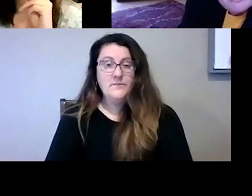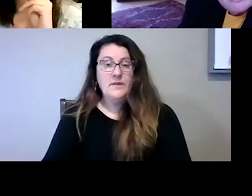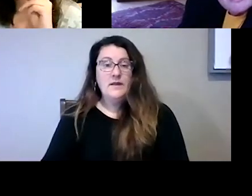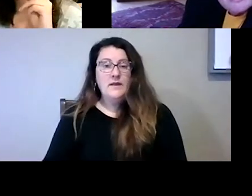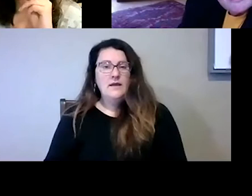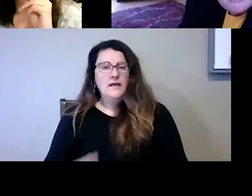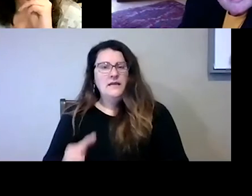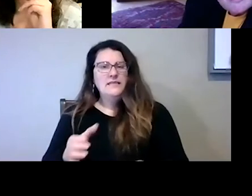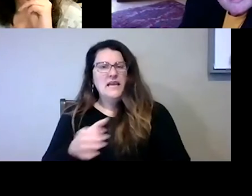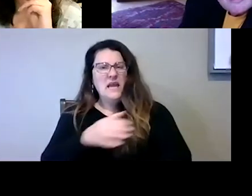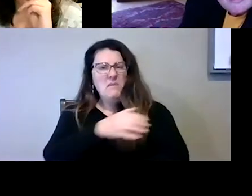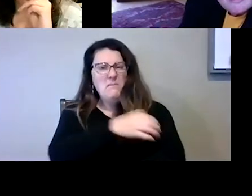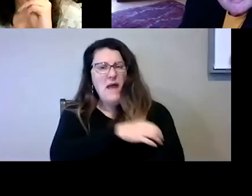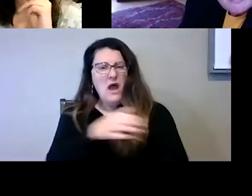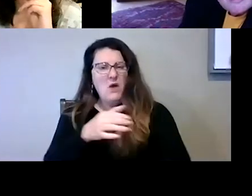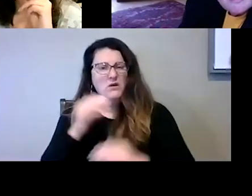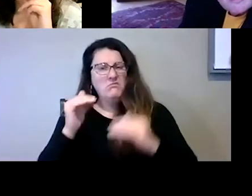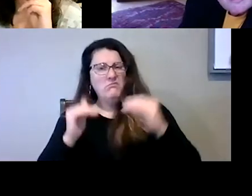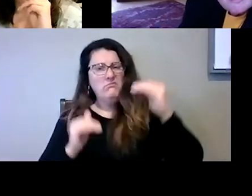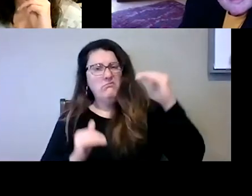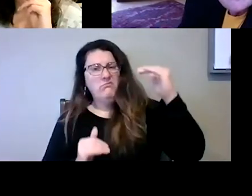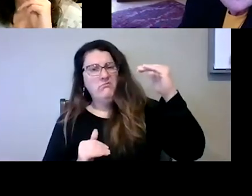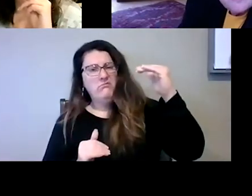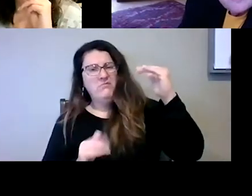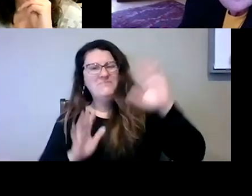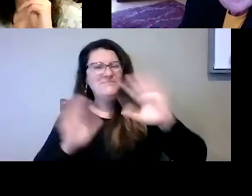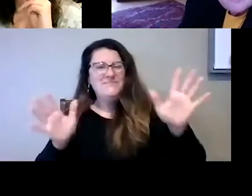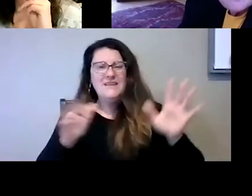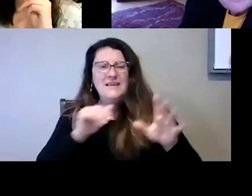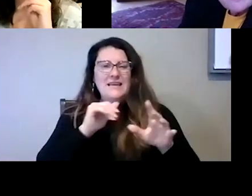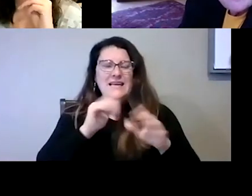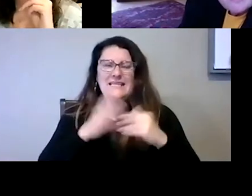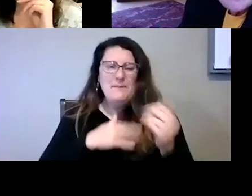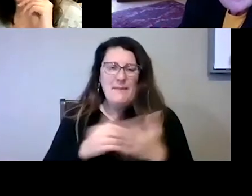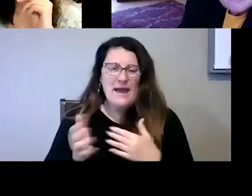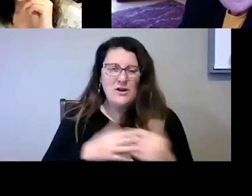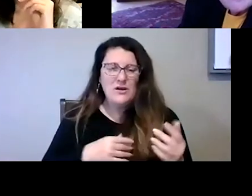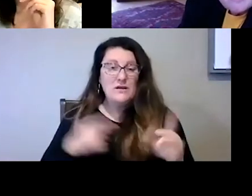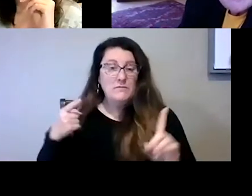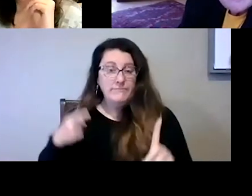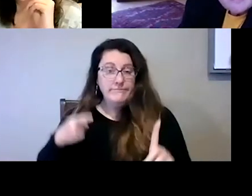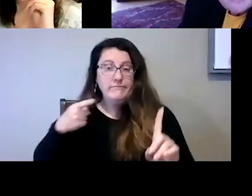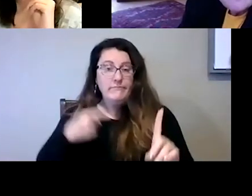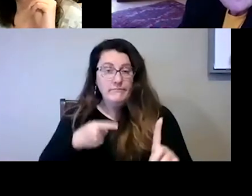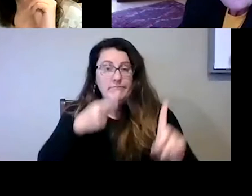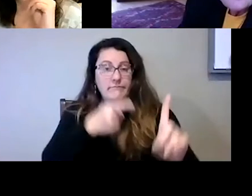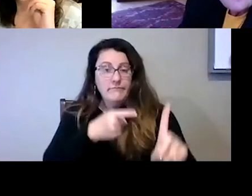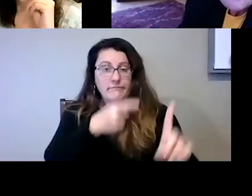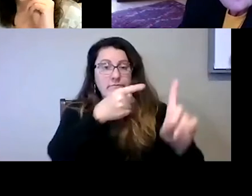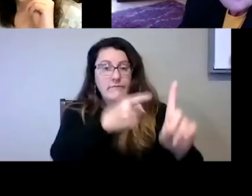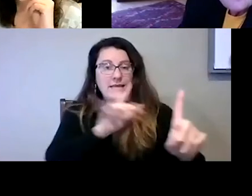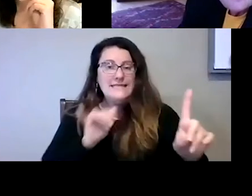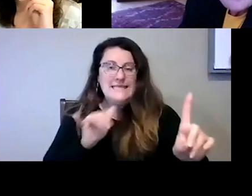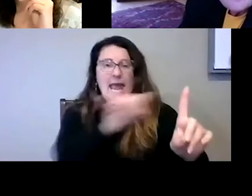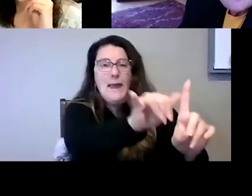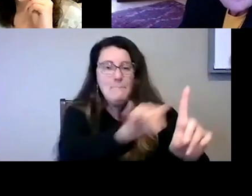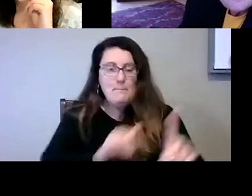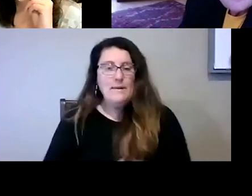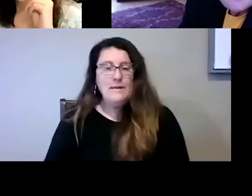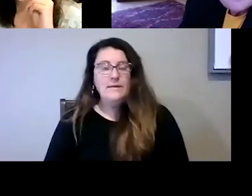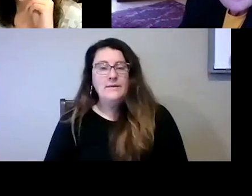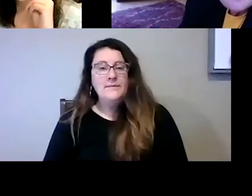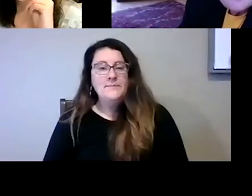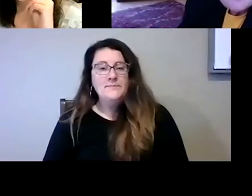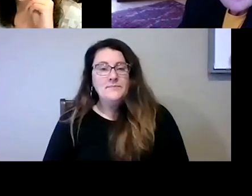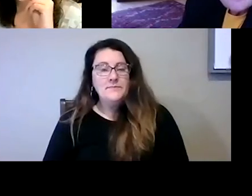power differential, but it didn't matter because you were all moving towards the same objective.